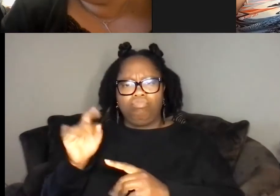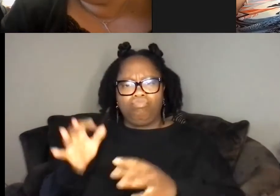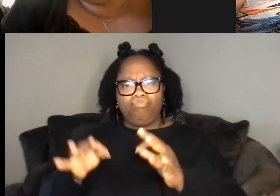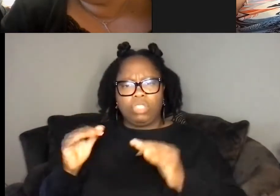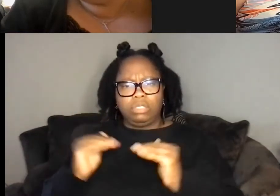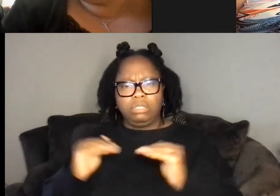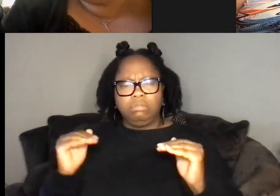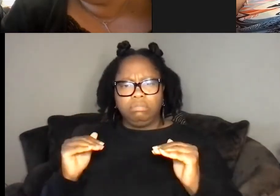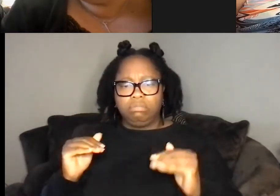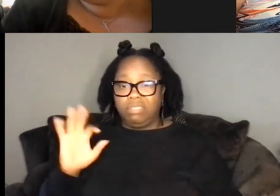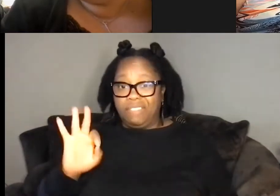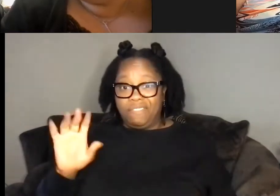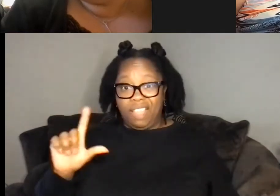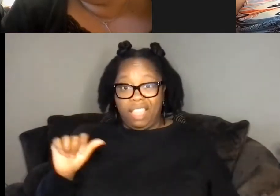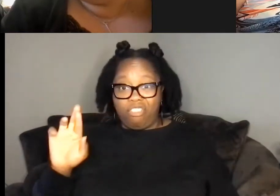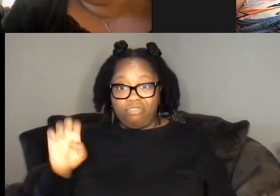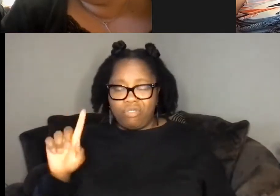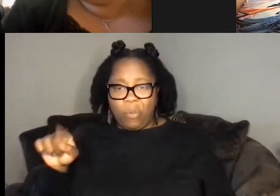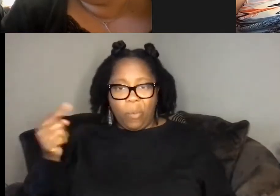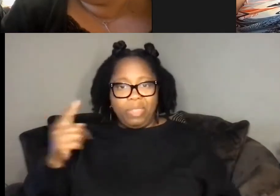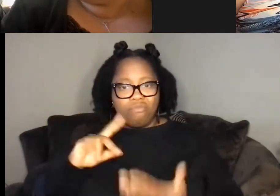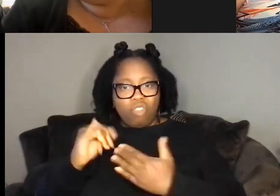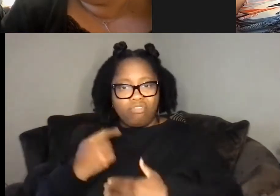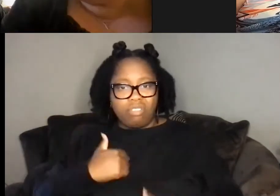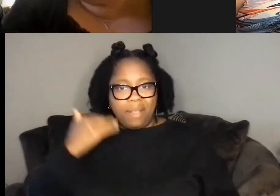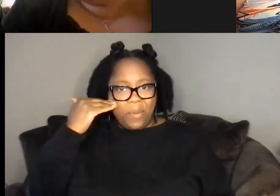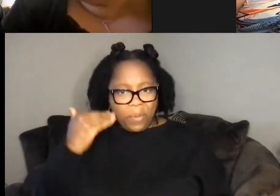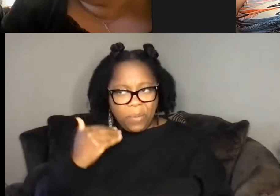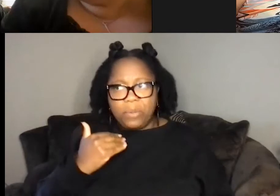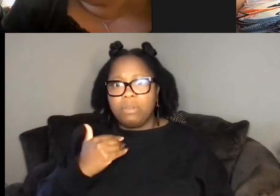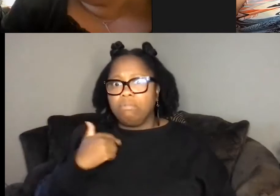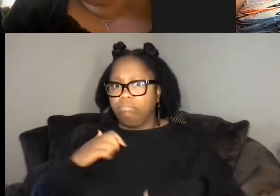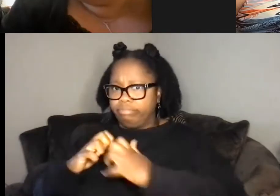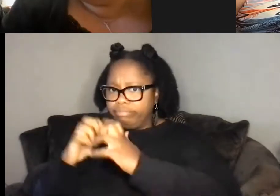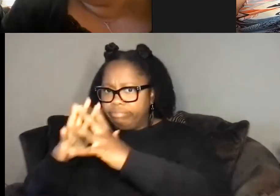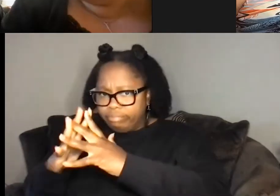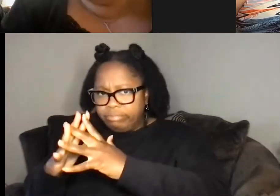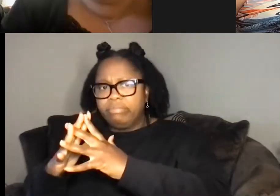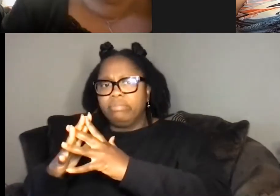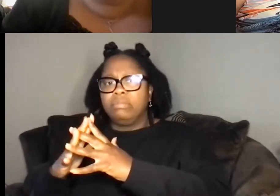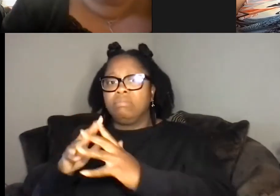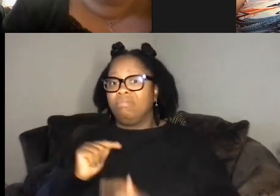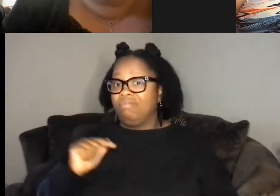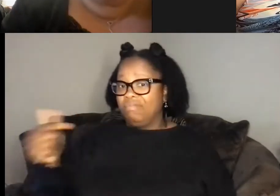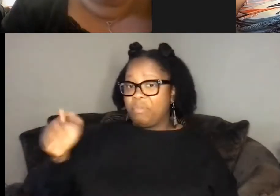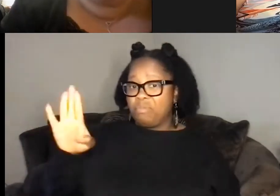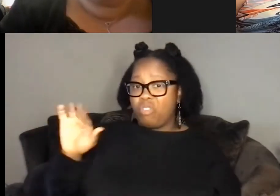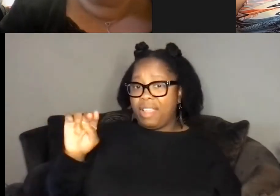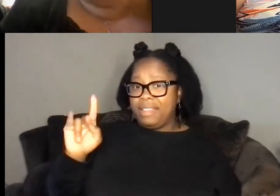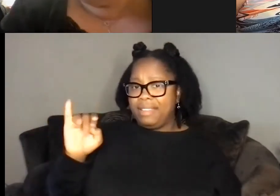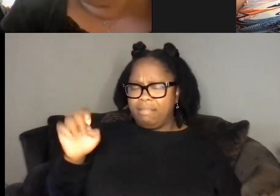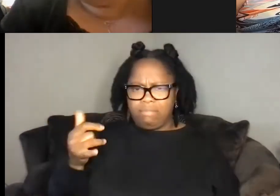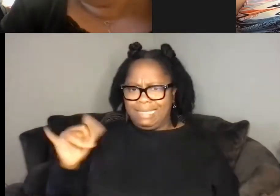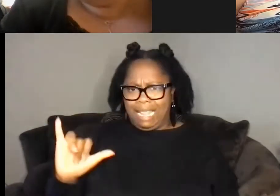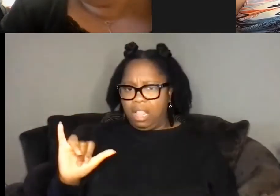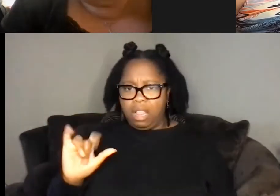Flair is the only project that I know of when I started it, and now that Brandie's doing it, it's still the only project that I know of